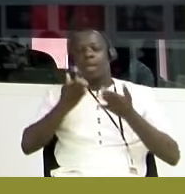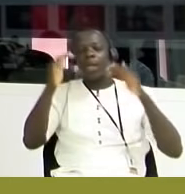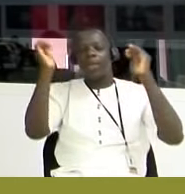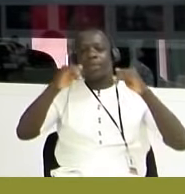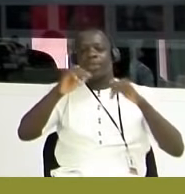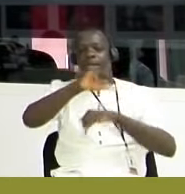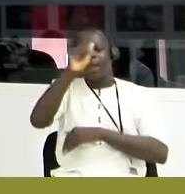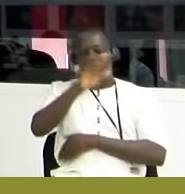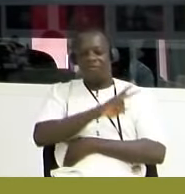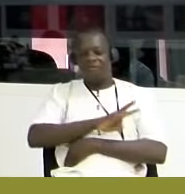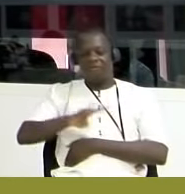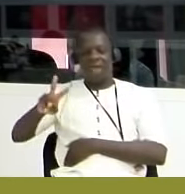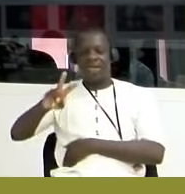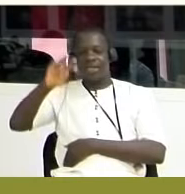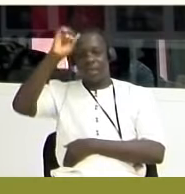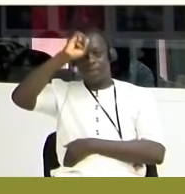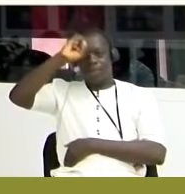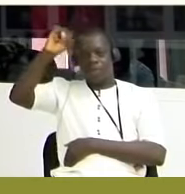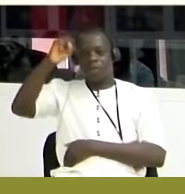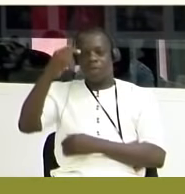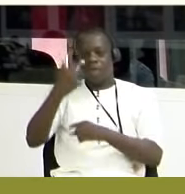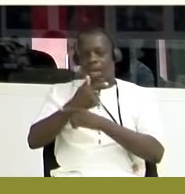correct, Deputy Lead Counsel.